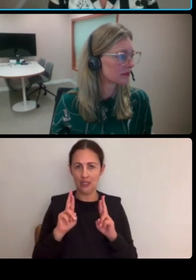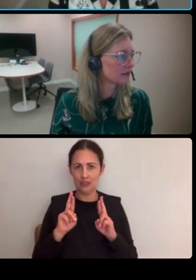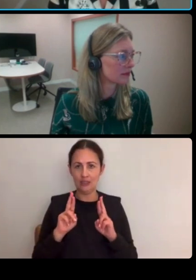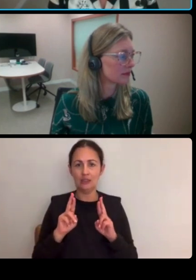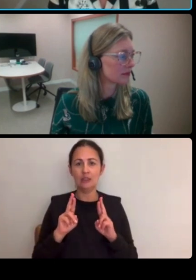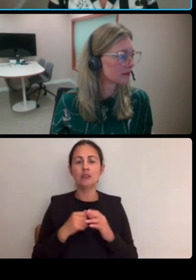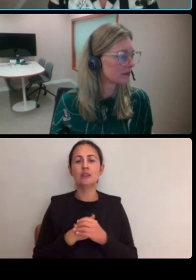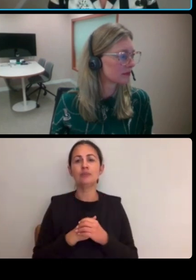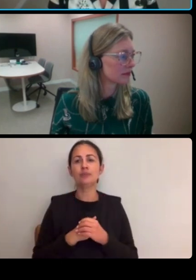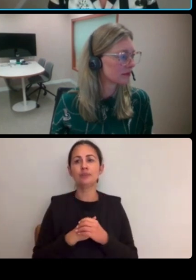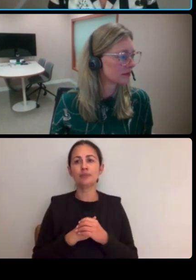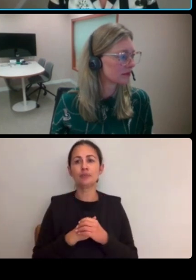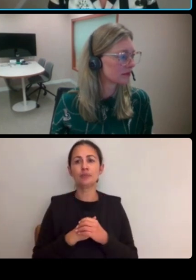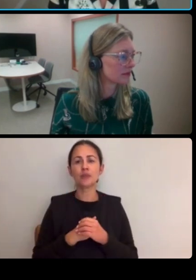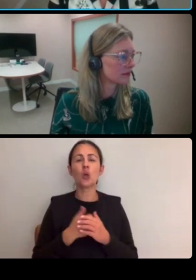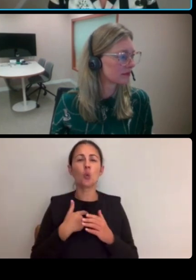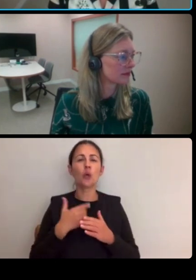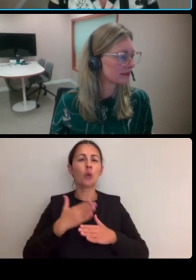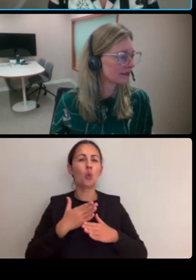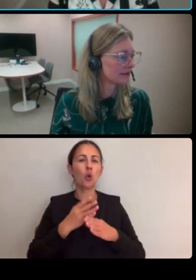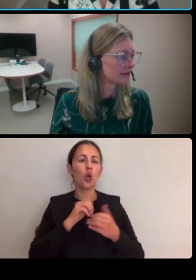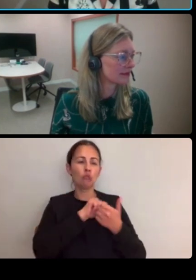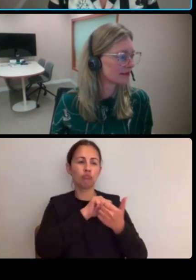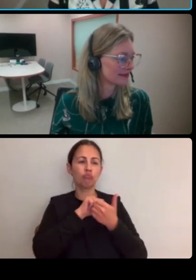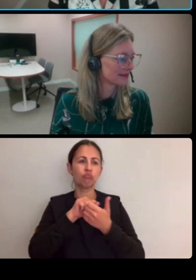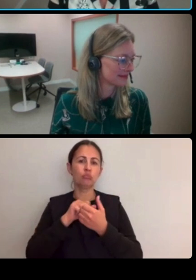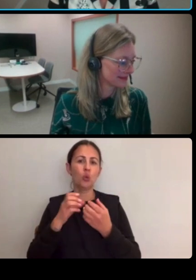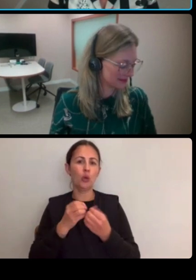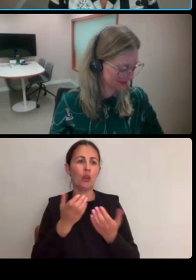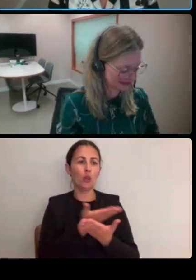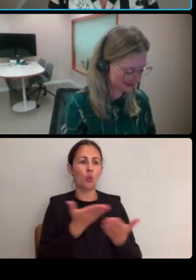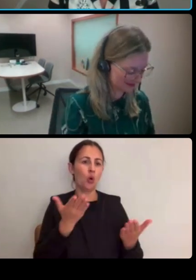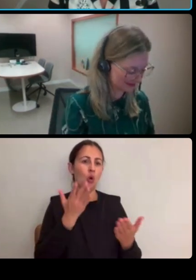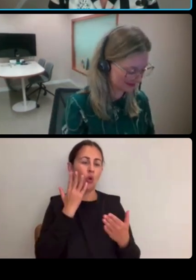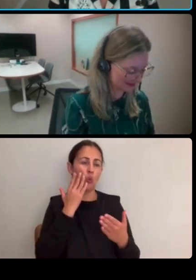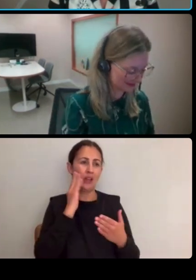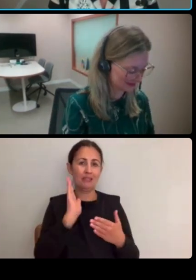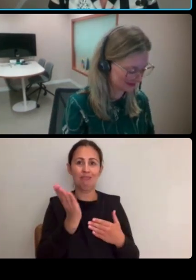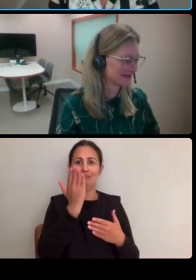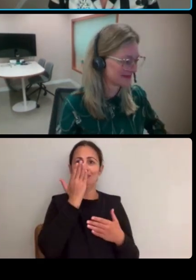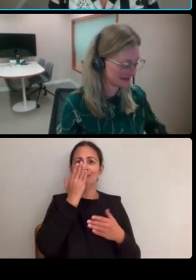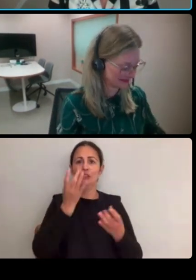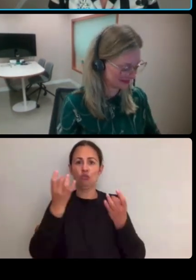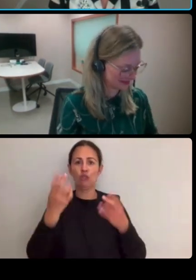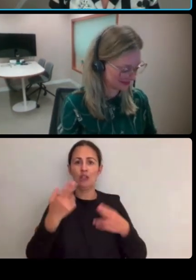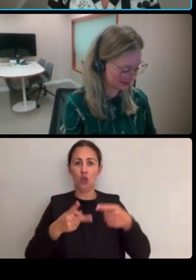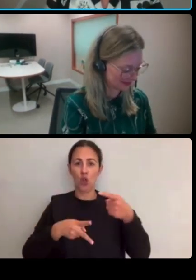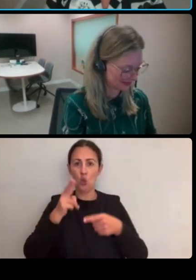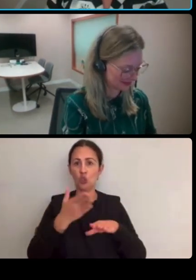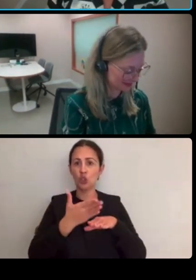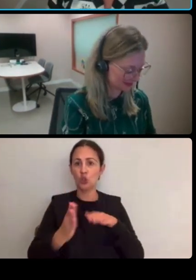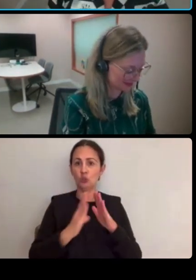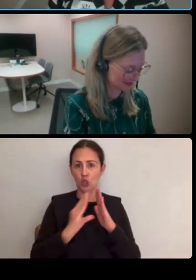recommending, and we'll be working with you as we finalise the model and move to the new